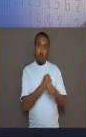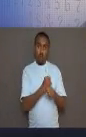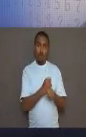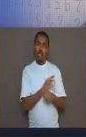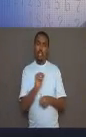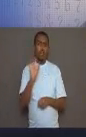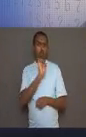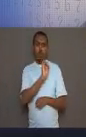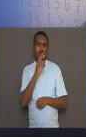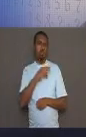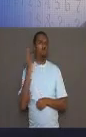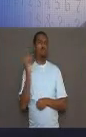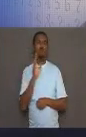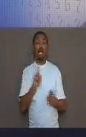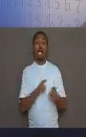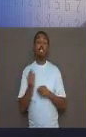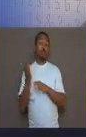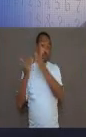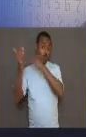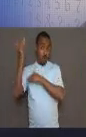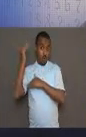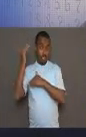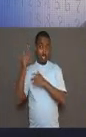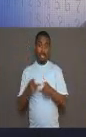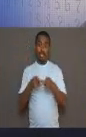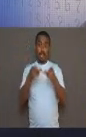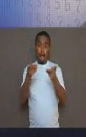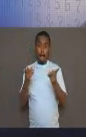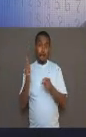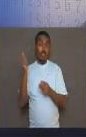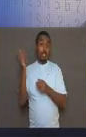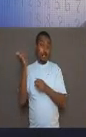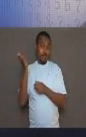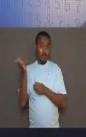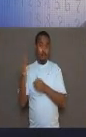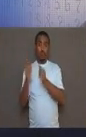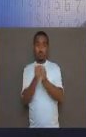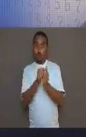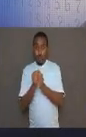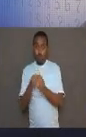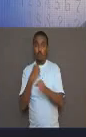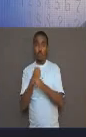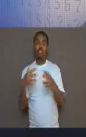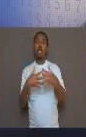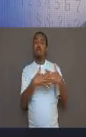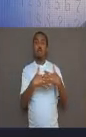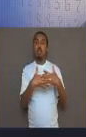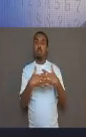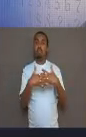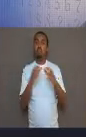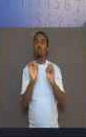is noteworthy as it was the place where they worked together with the